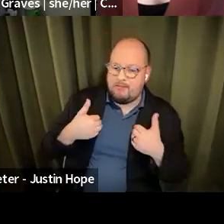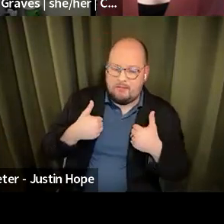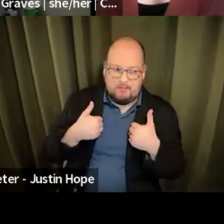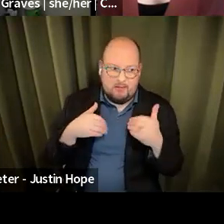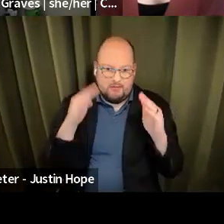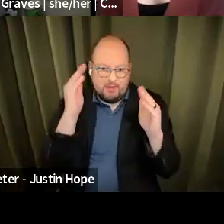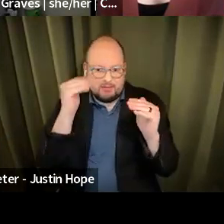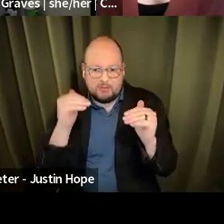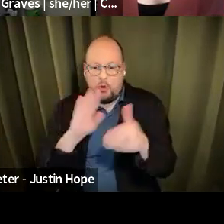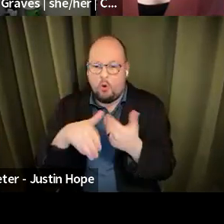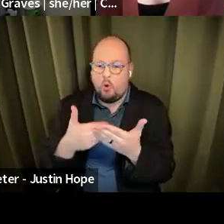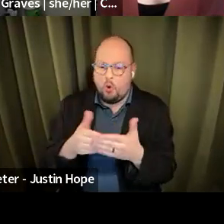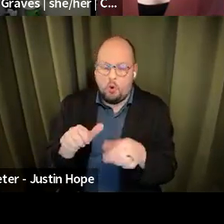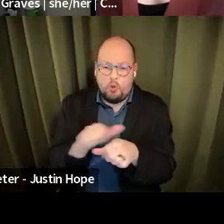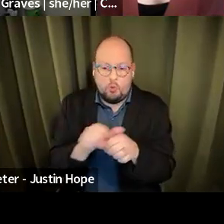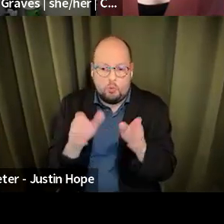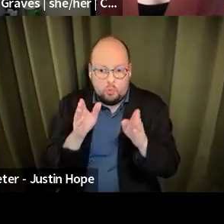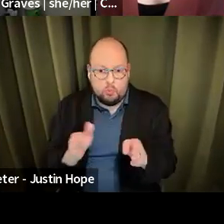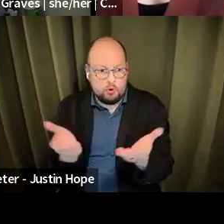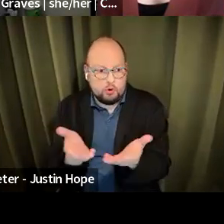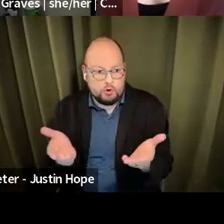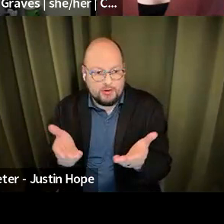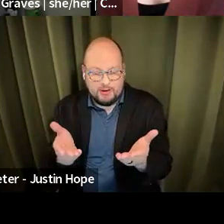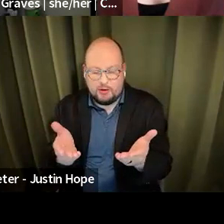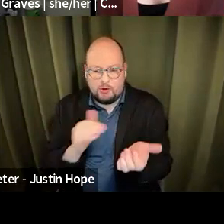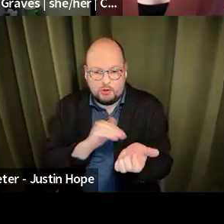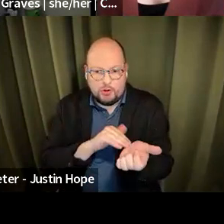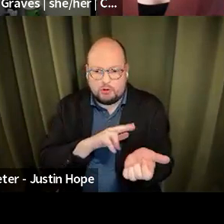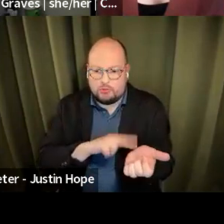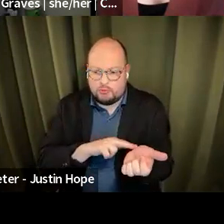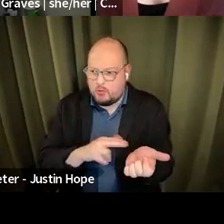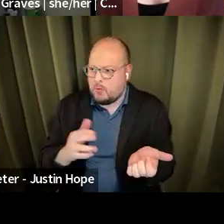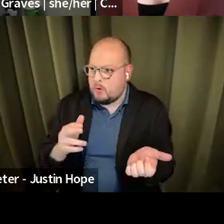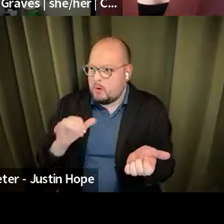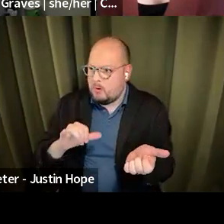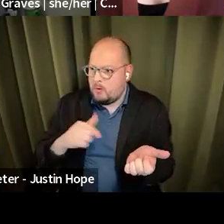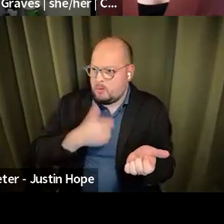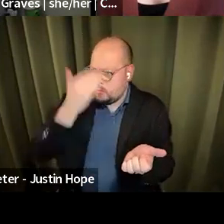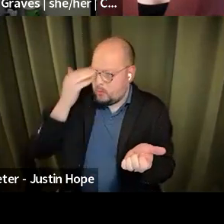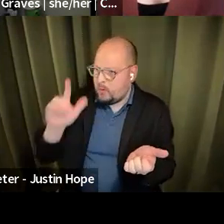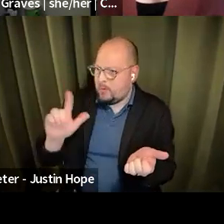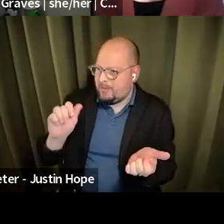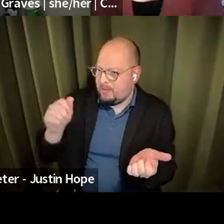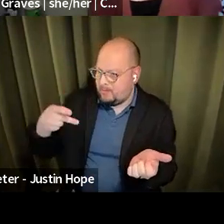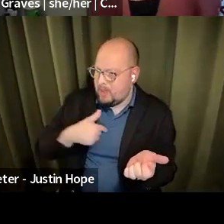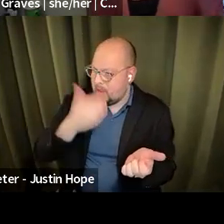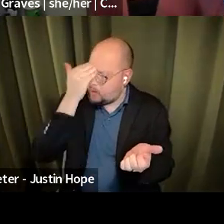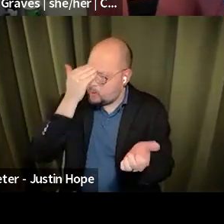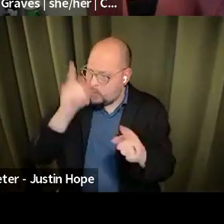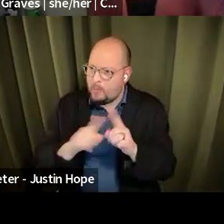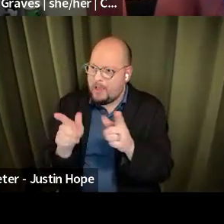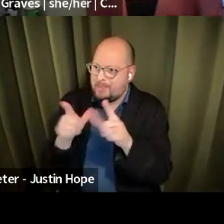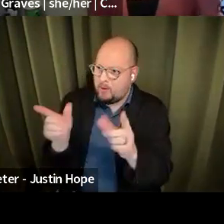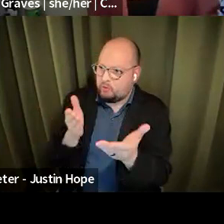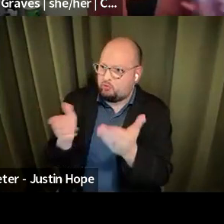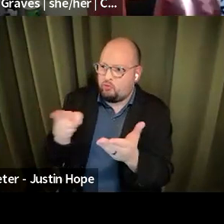and everybody who works here in a position to, well, now I know what the language access plan says, but the language services department isn't providing me the